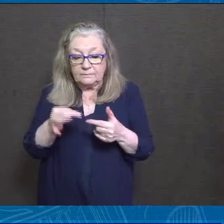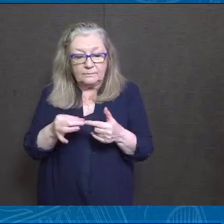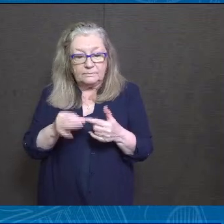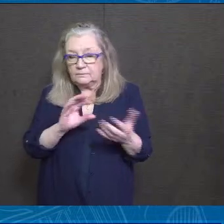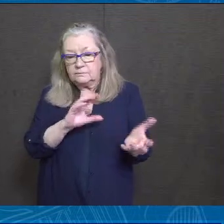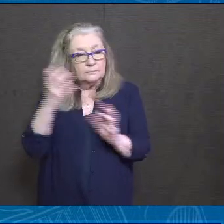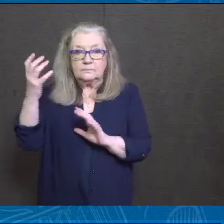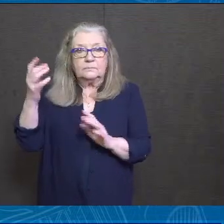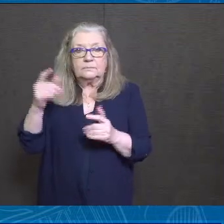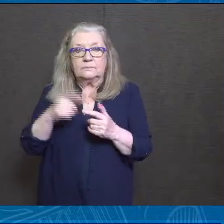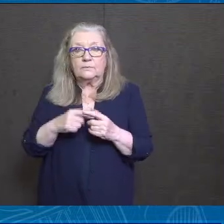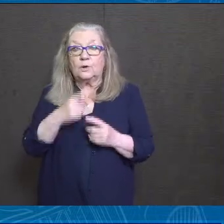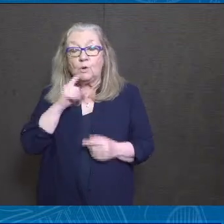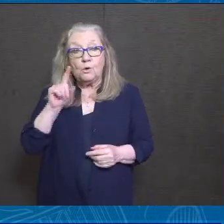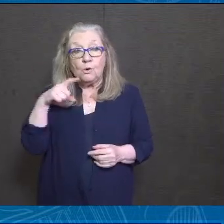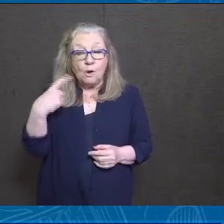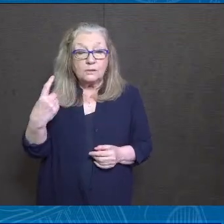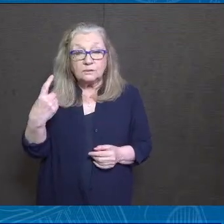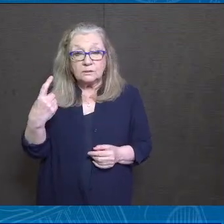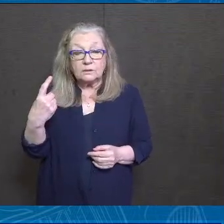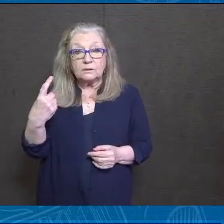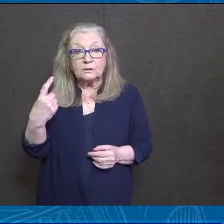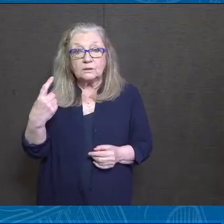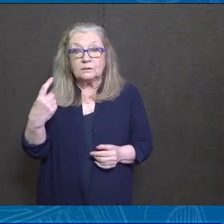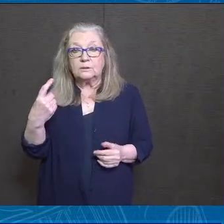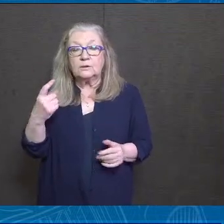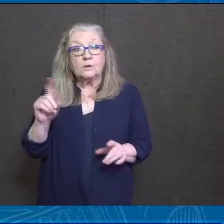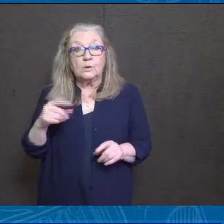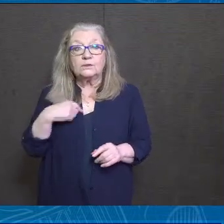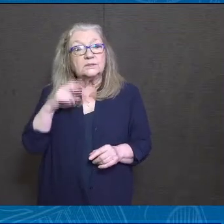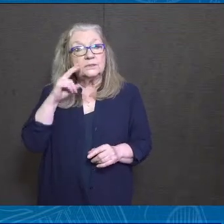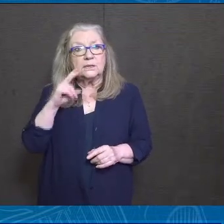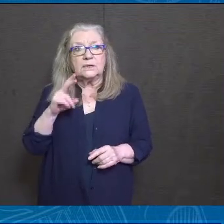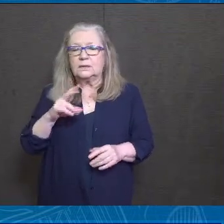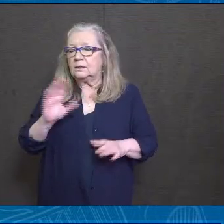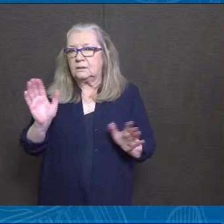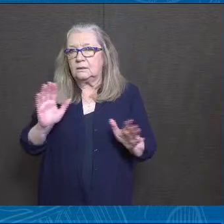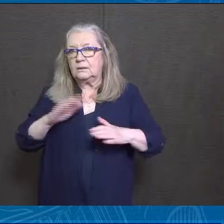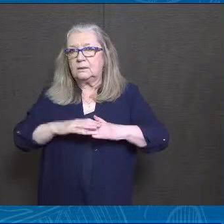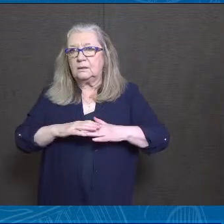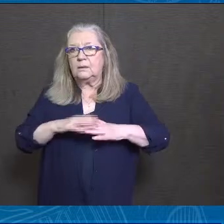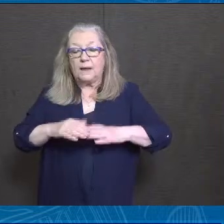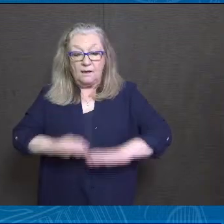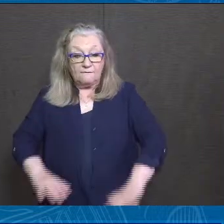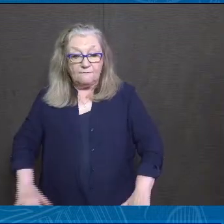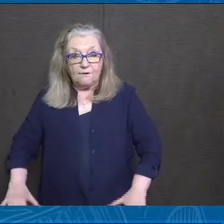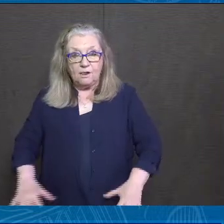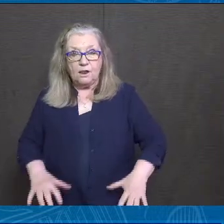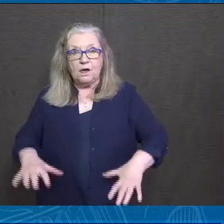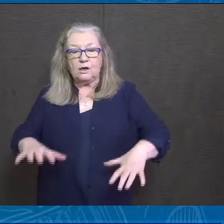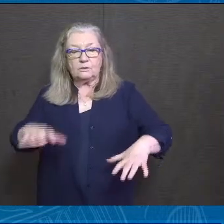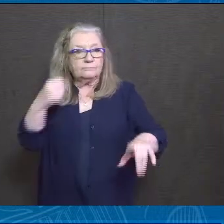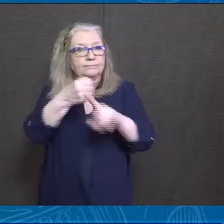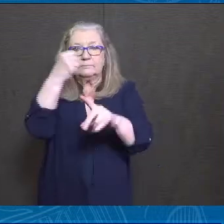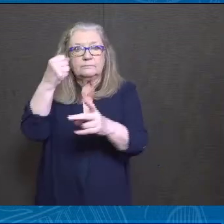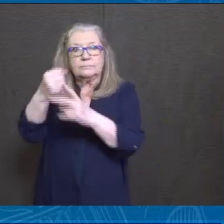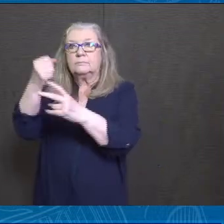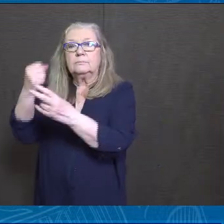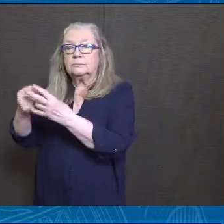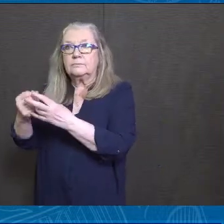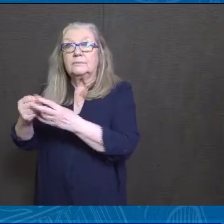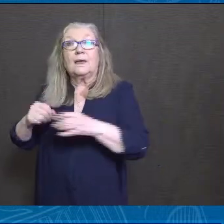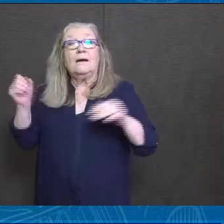it's not only one as business as usual hazard, it's not only flood, but flood leading to other impacts like